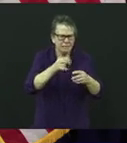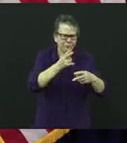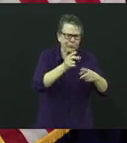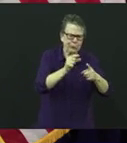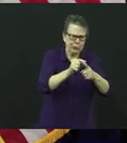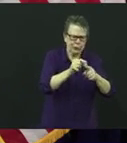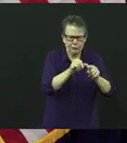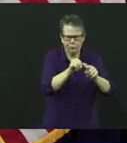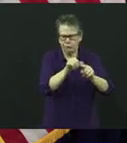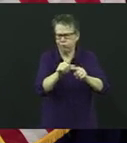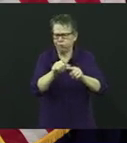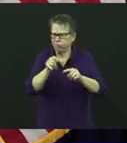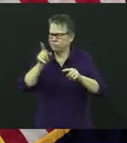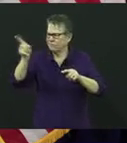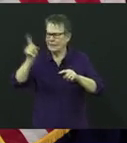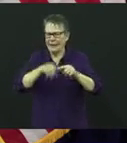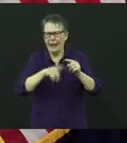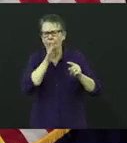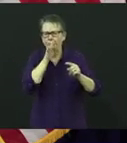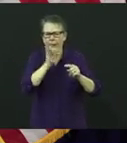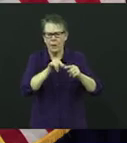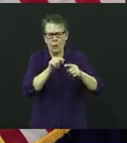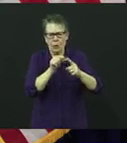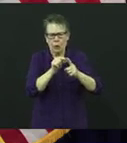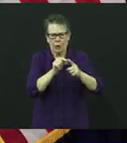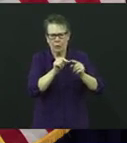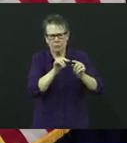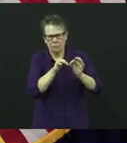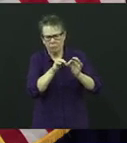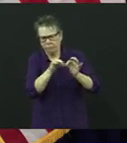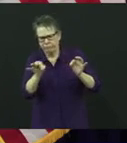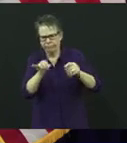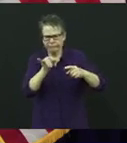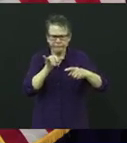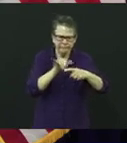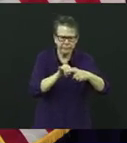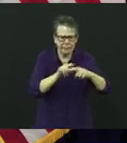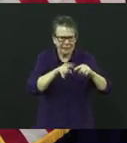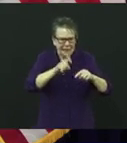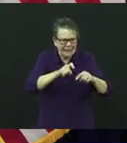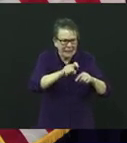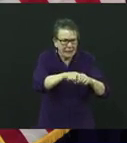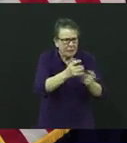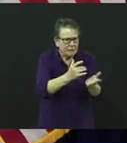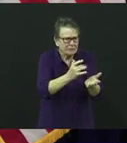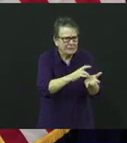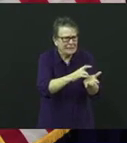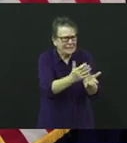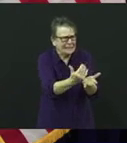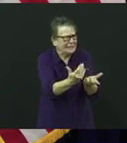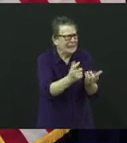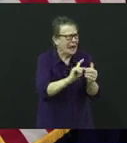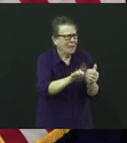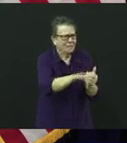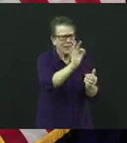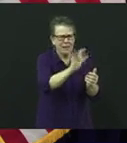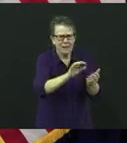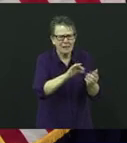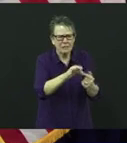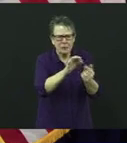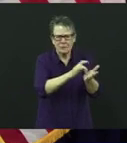ventilators, but has the state turned any attention? Is there anything you can do in terms of speeding up production of this or